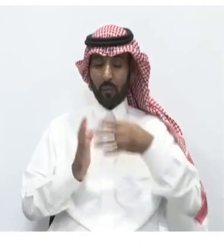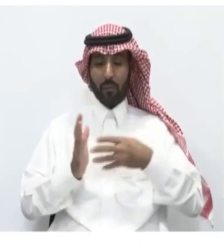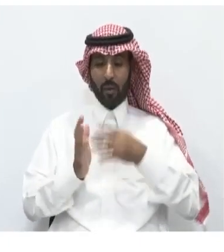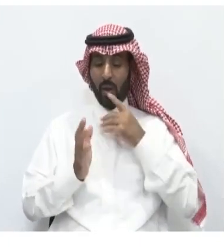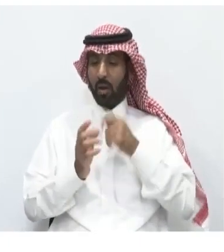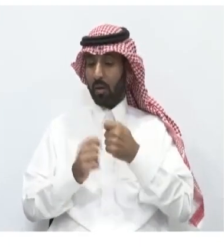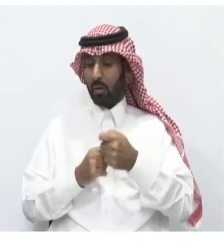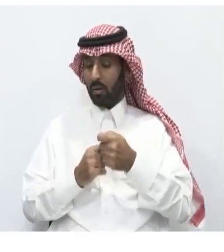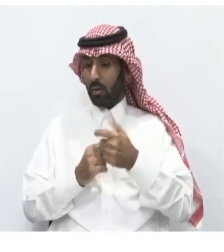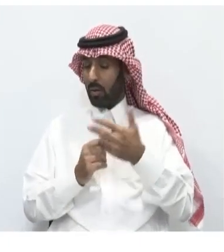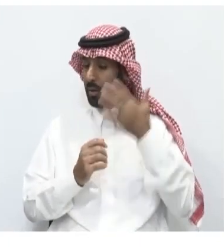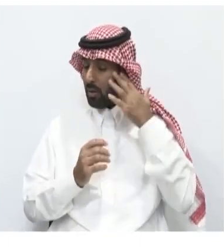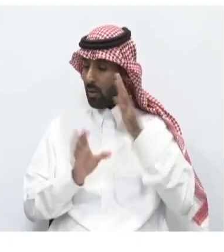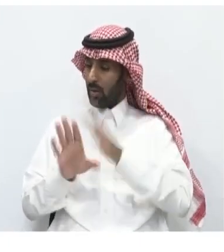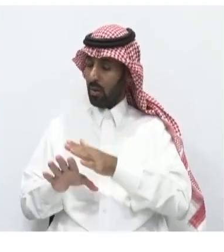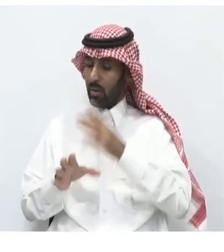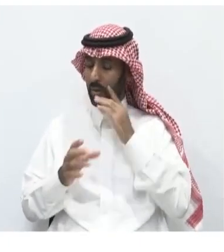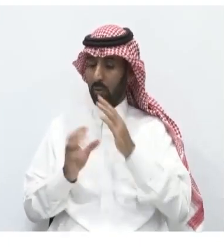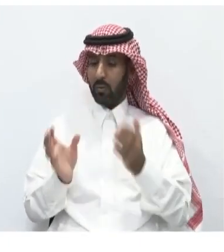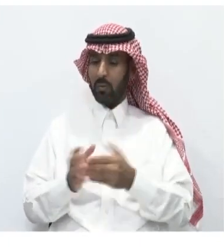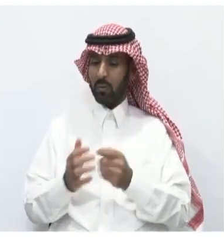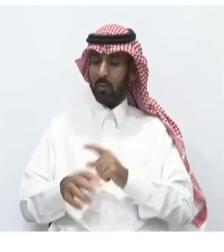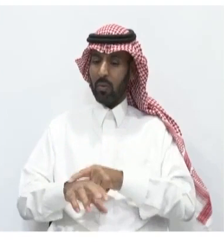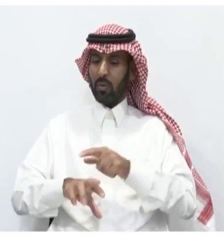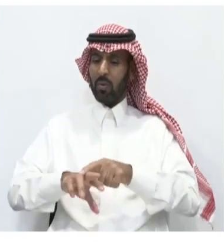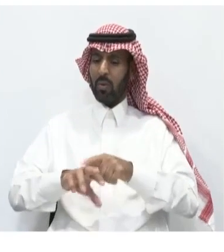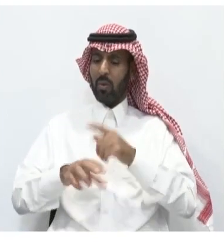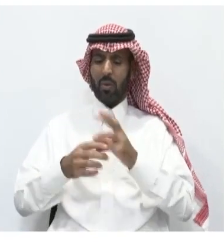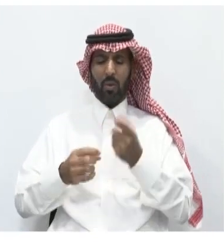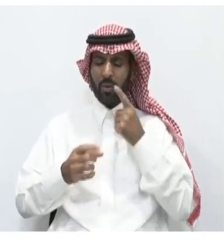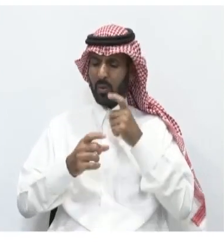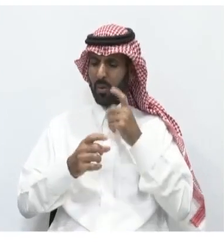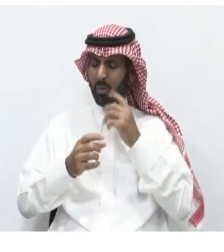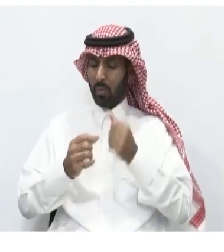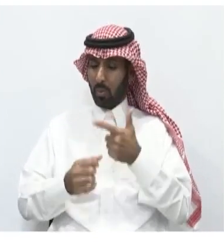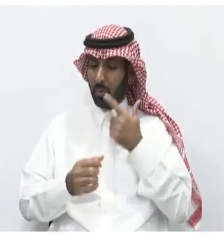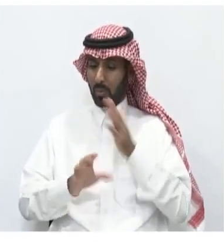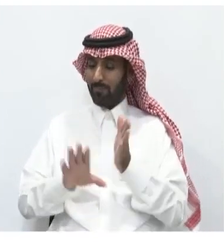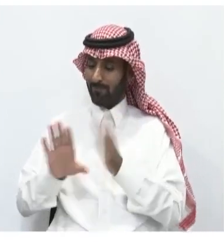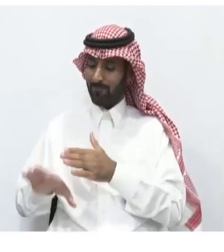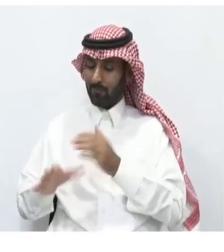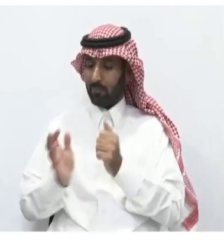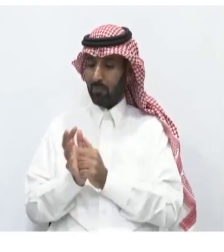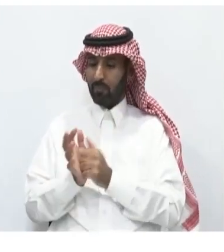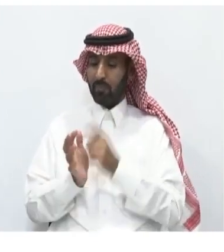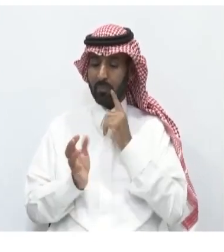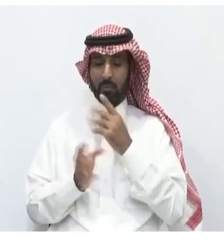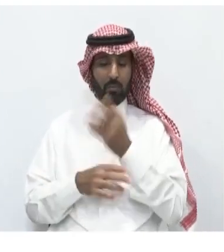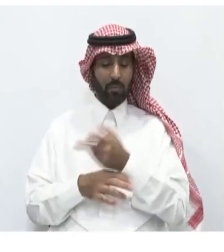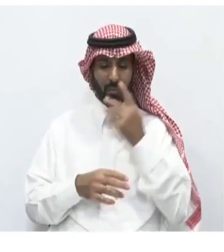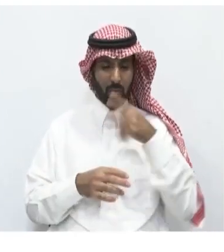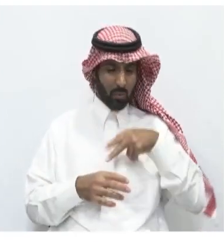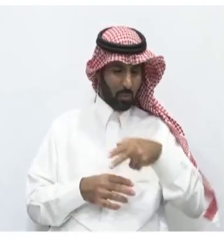home. The same thing goes for all expensive jewelry and equipment. Unfortunately, things have a way of getting